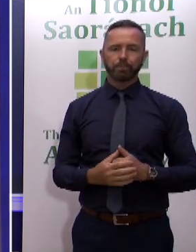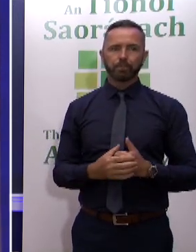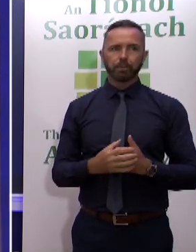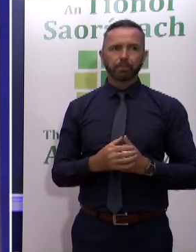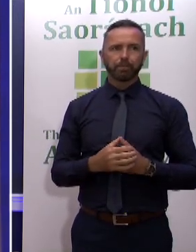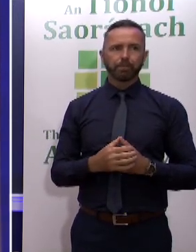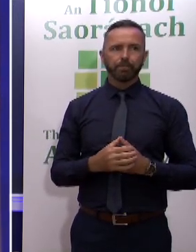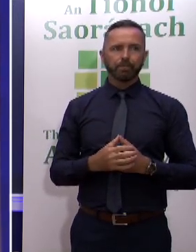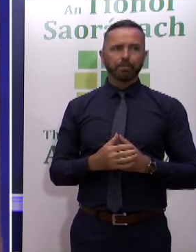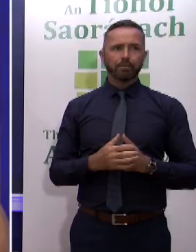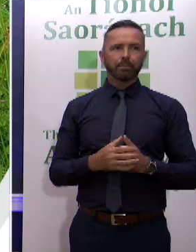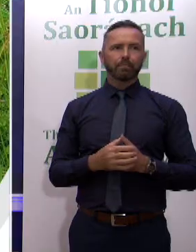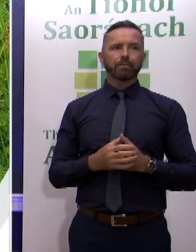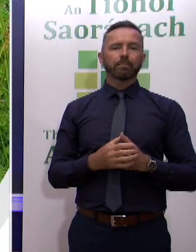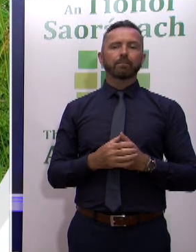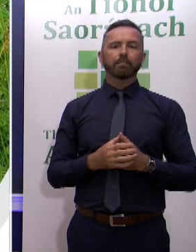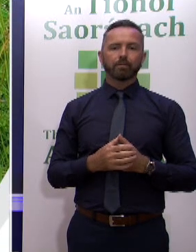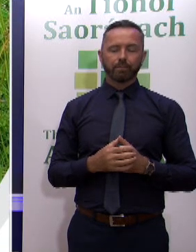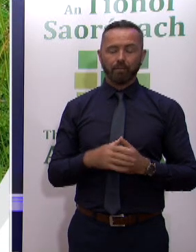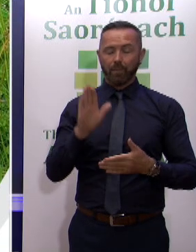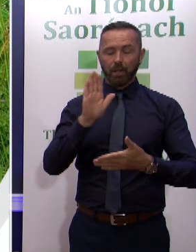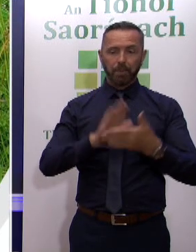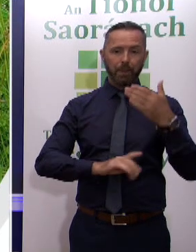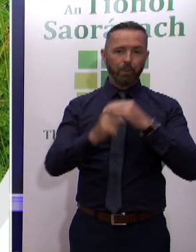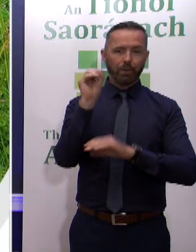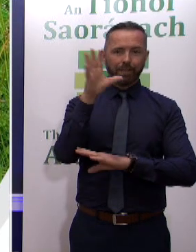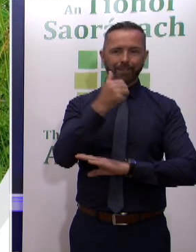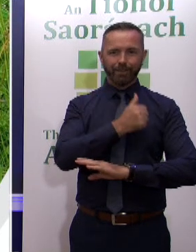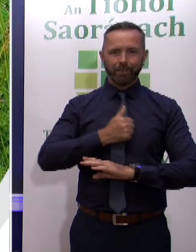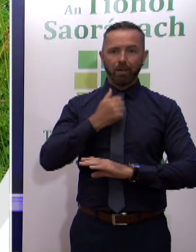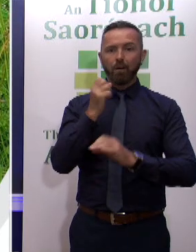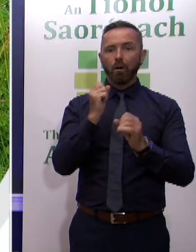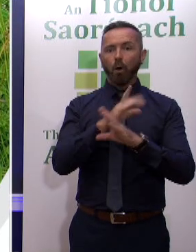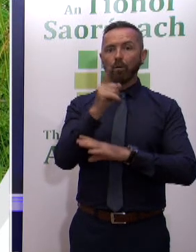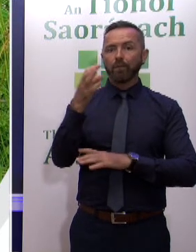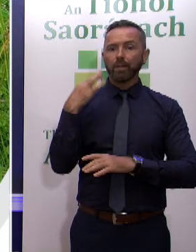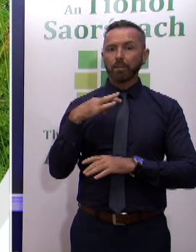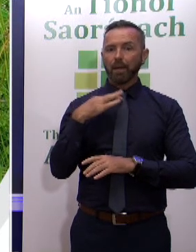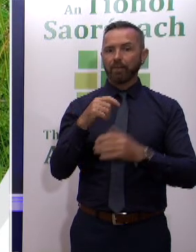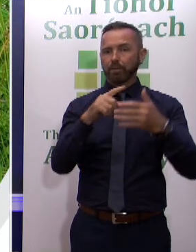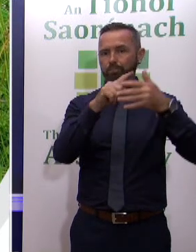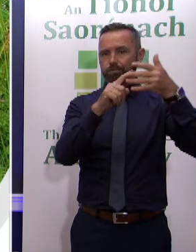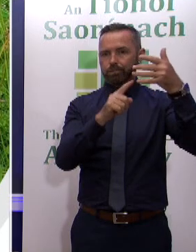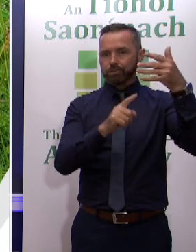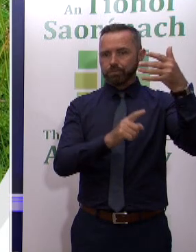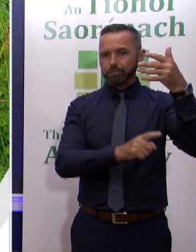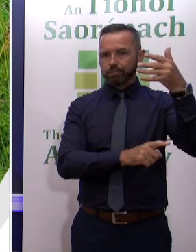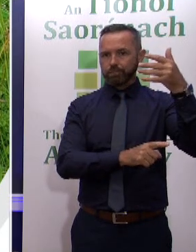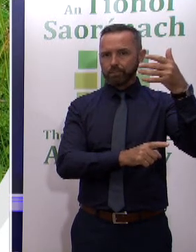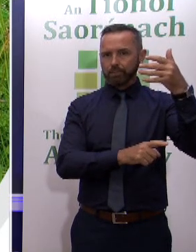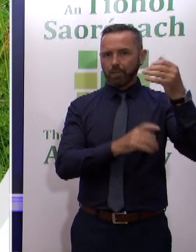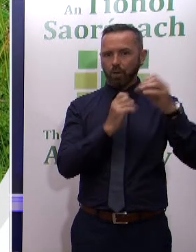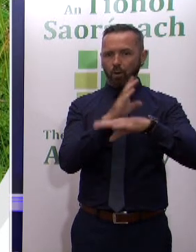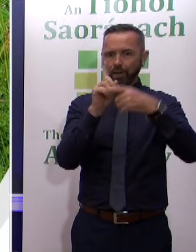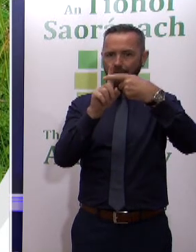And all of these, oh, I've missed a slide. All of these benefits or these